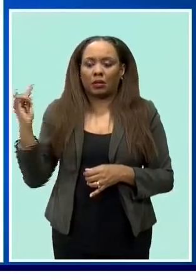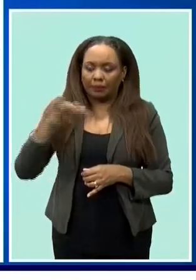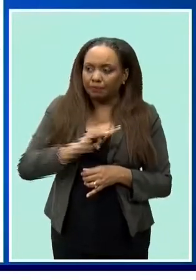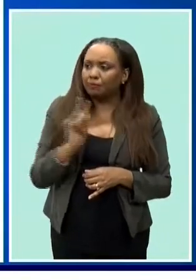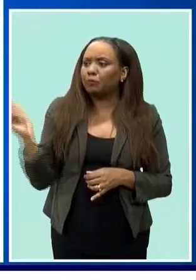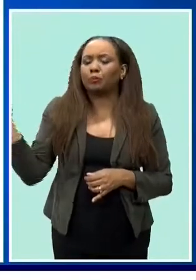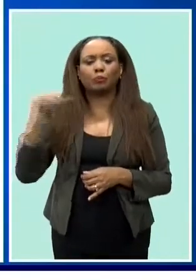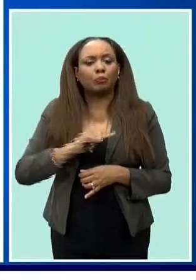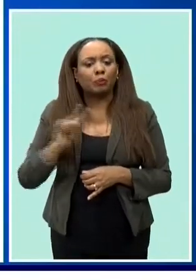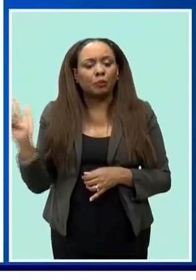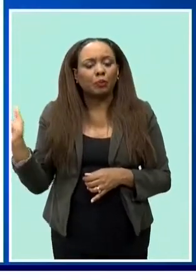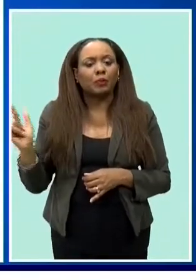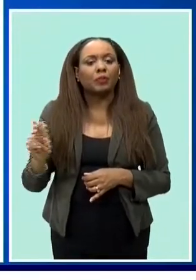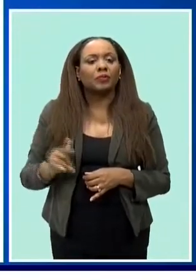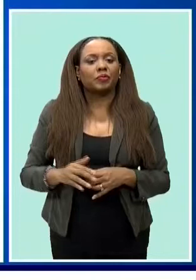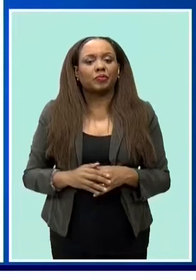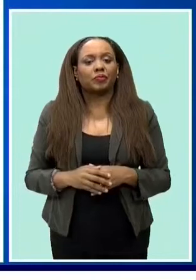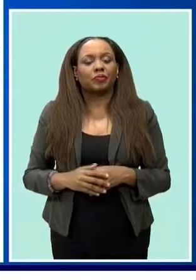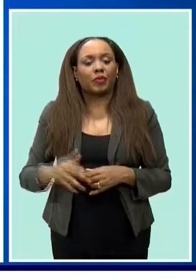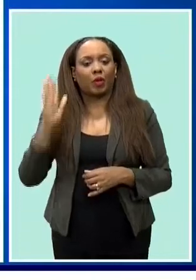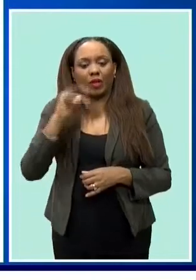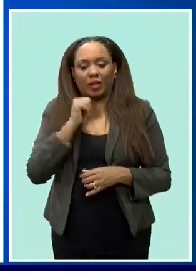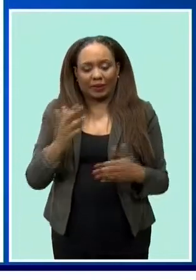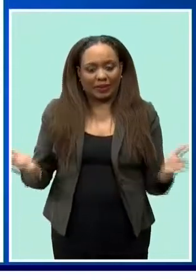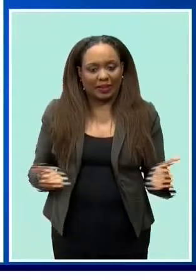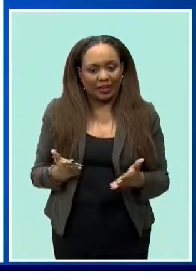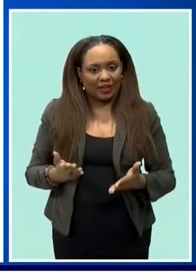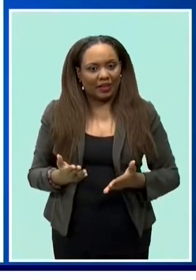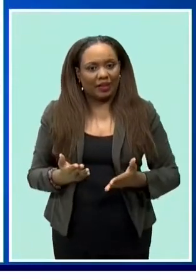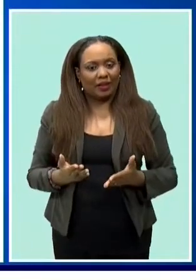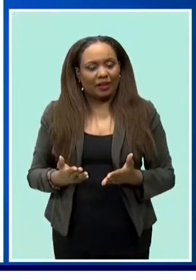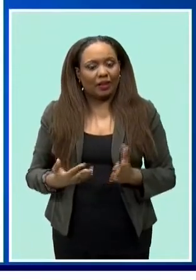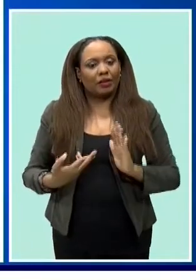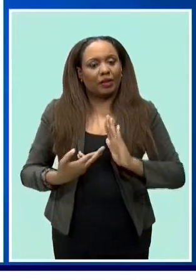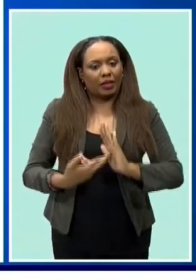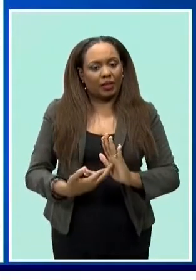out her duties as Special Envoy.